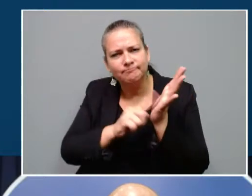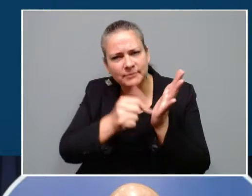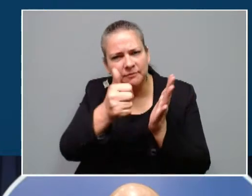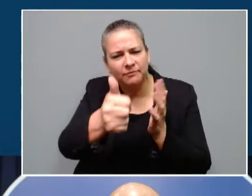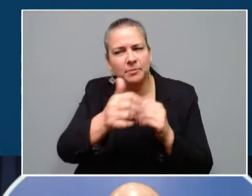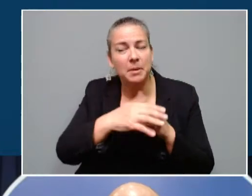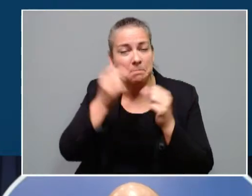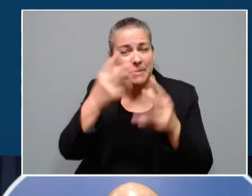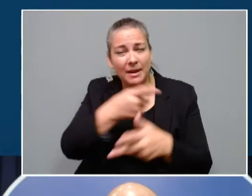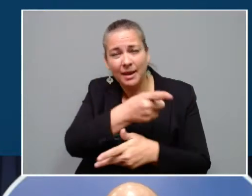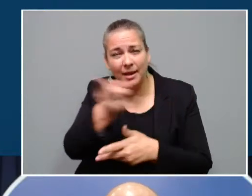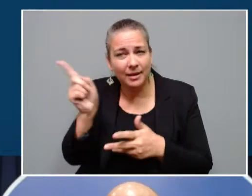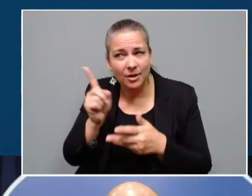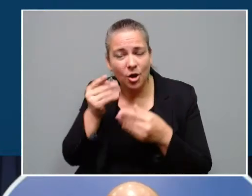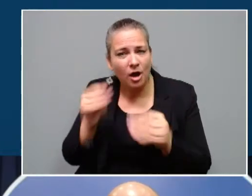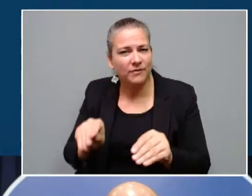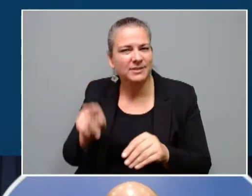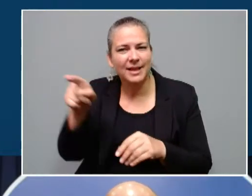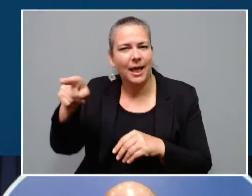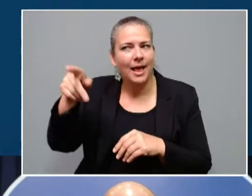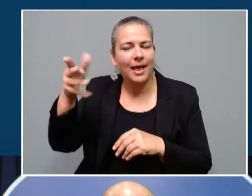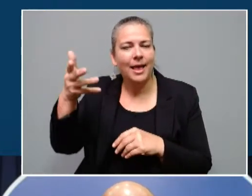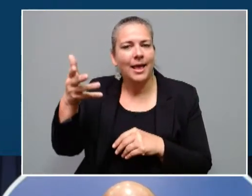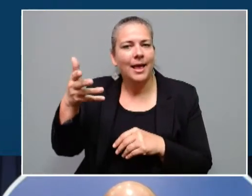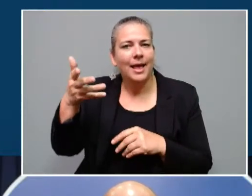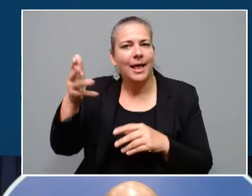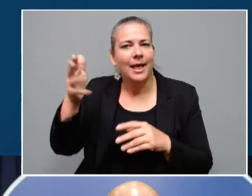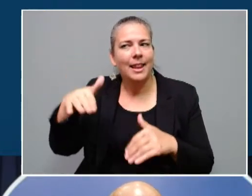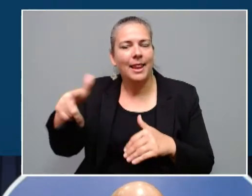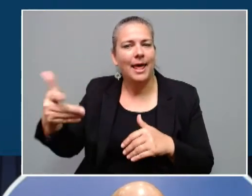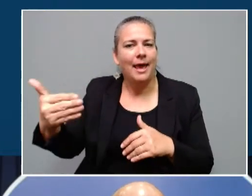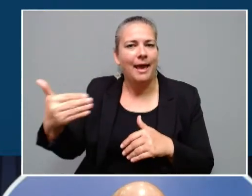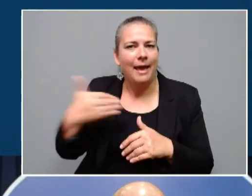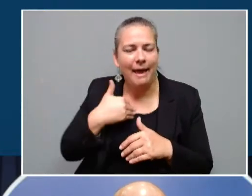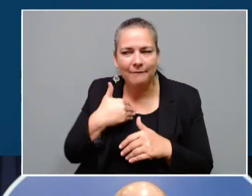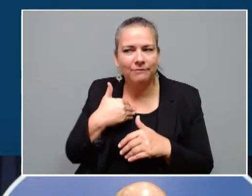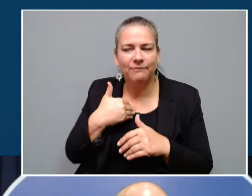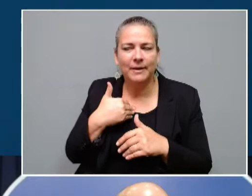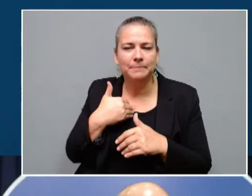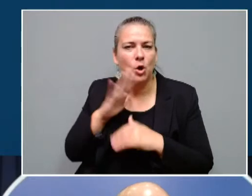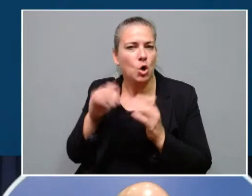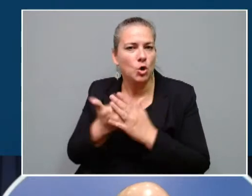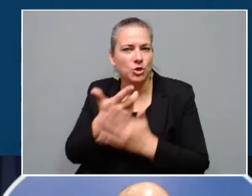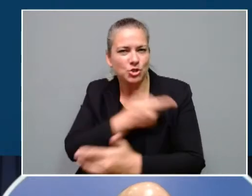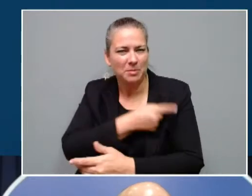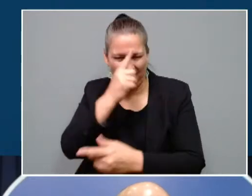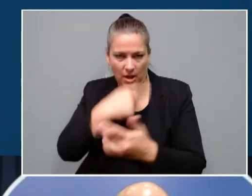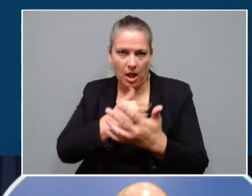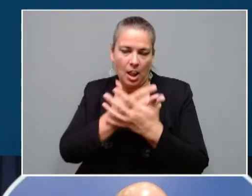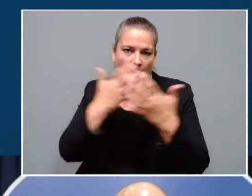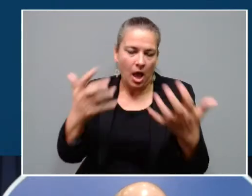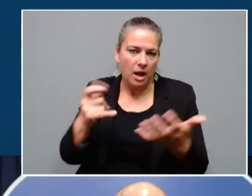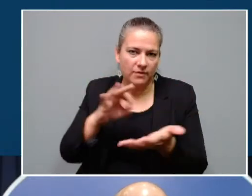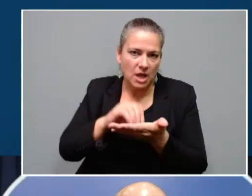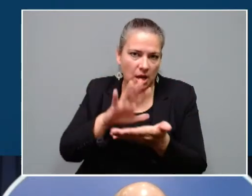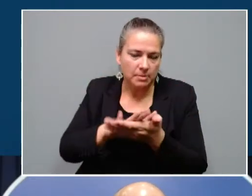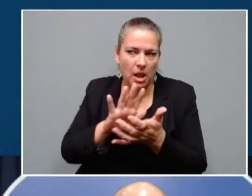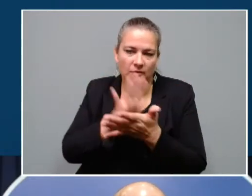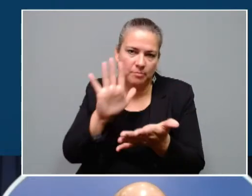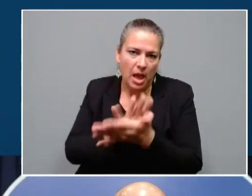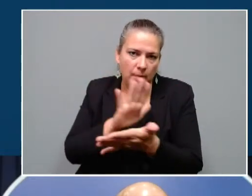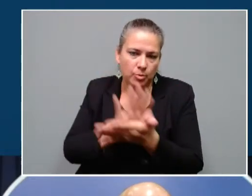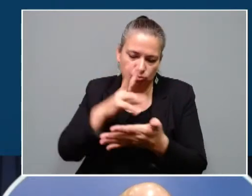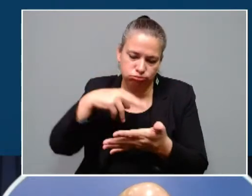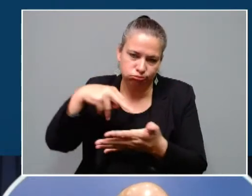not taken on the vaccines because there's a substantial amount of documentation requirements that go with it, you can go to the